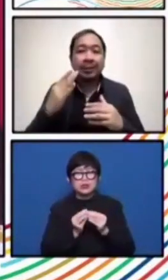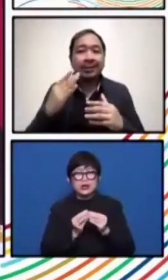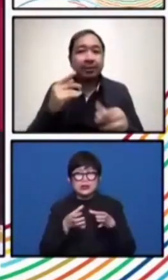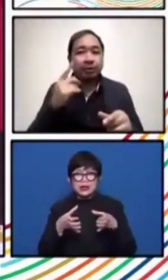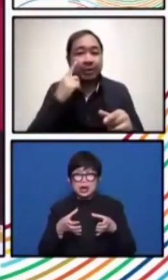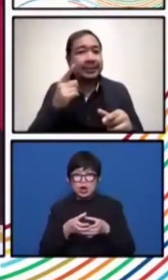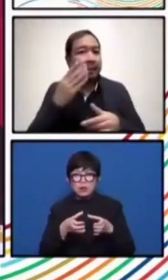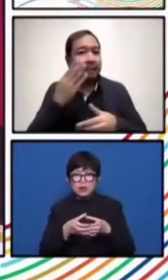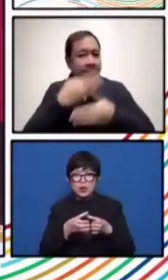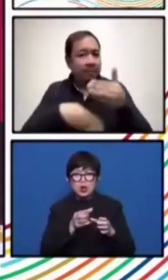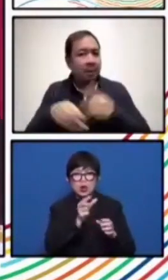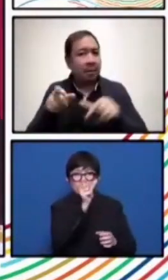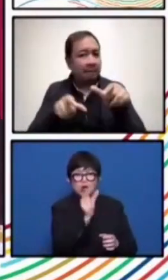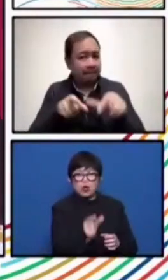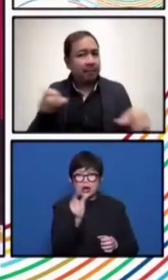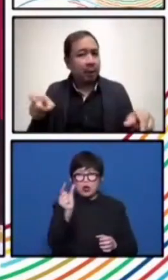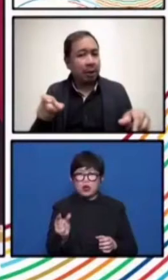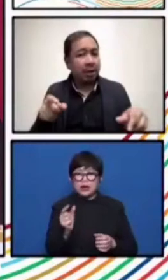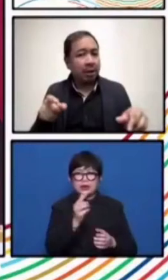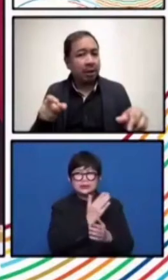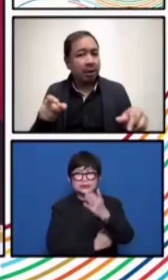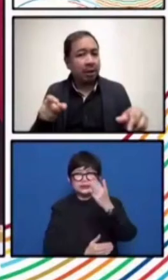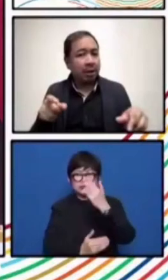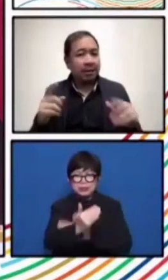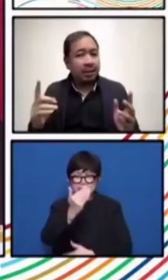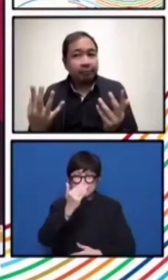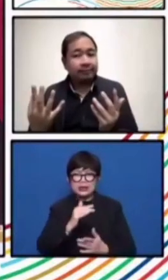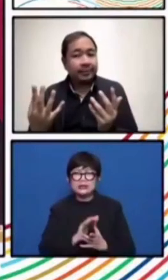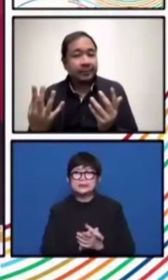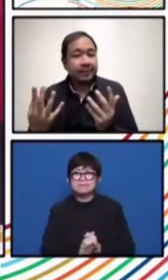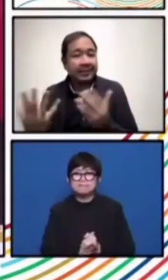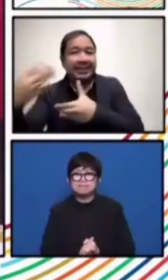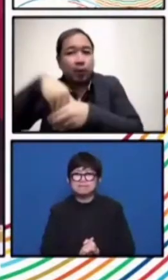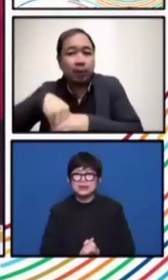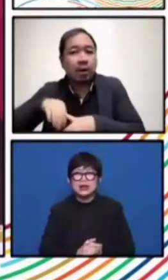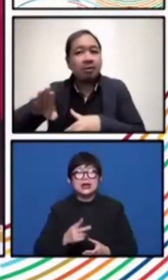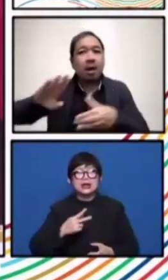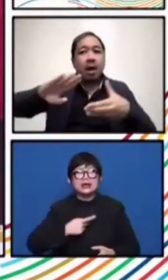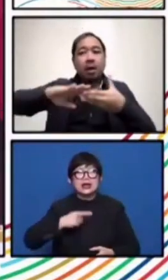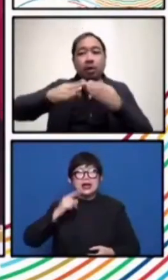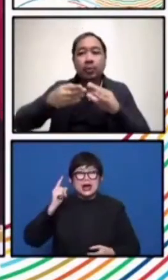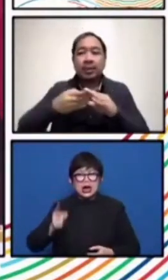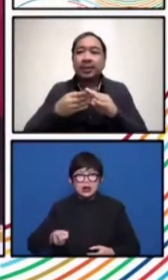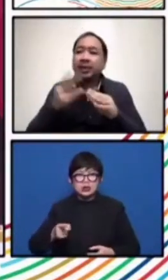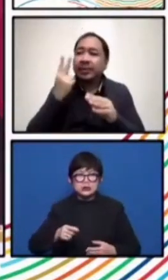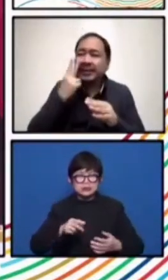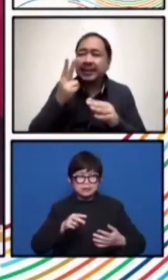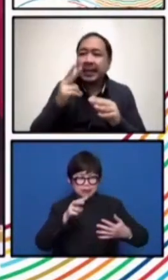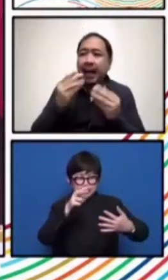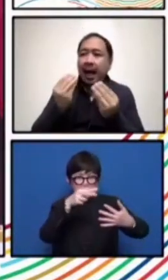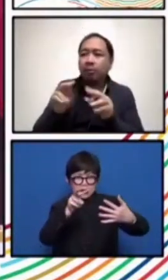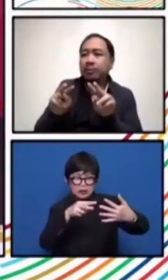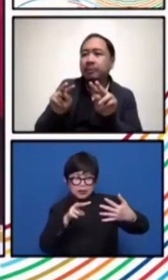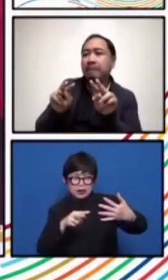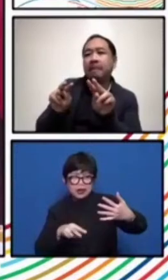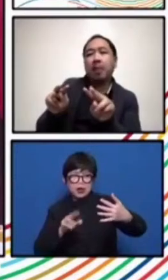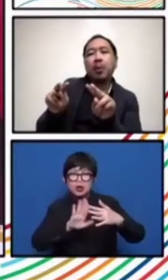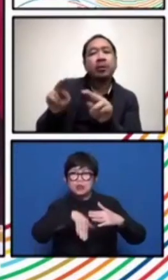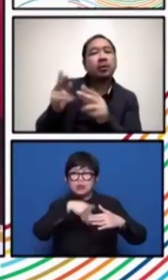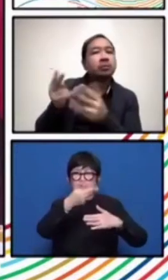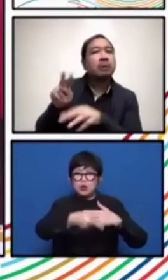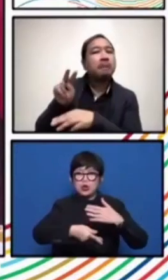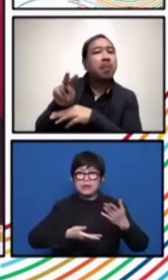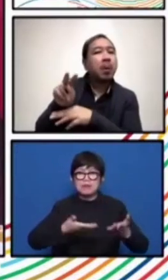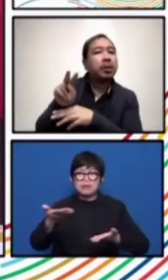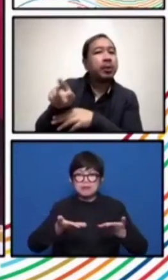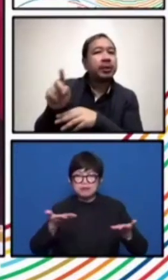a disability and it means also in tracking the progress of the implementation of any kind of activity whether this